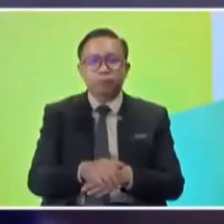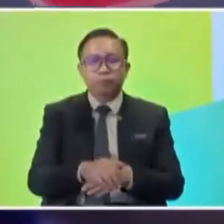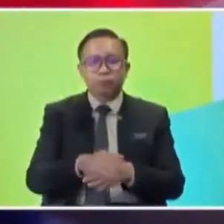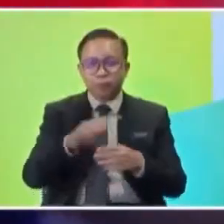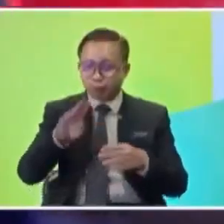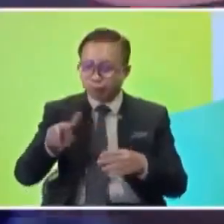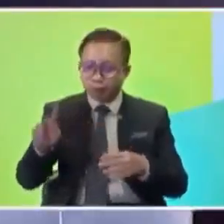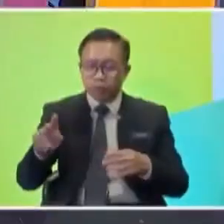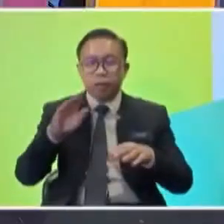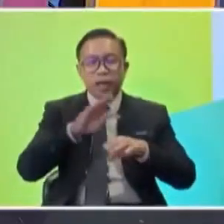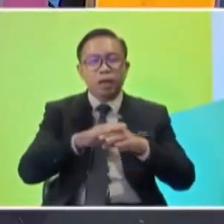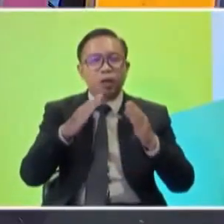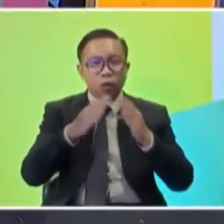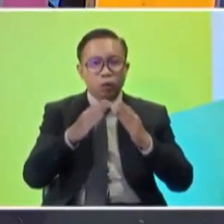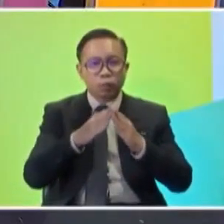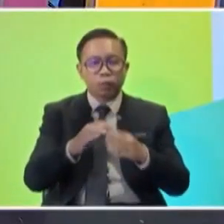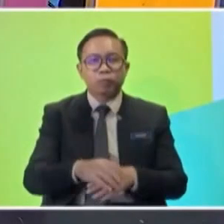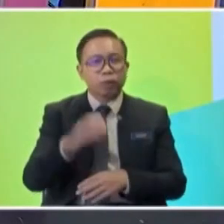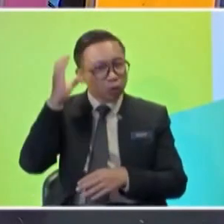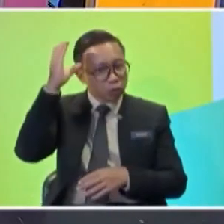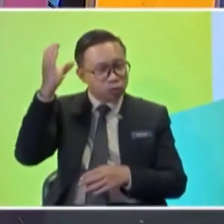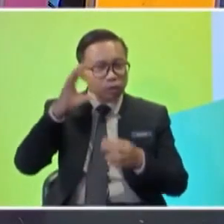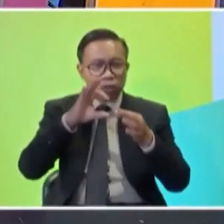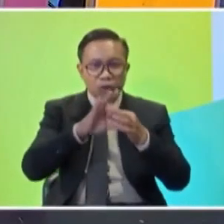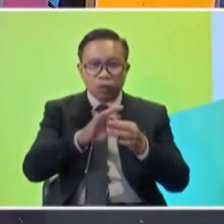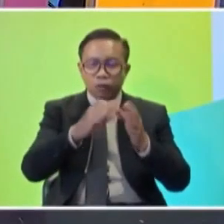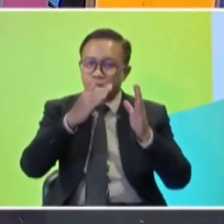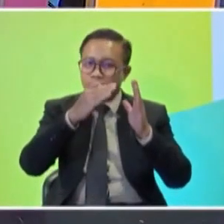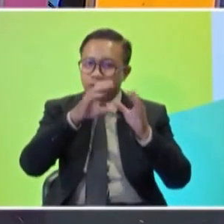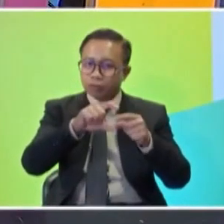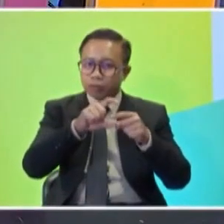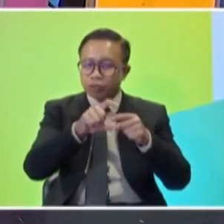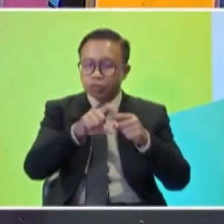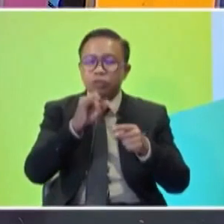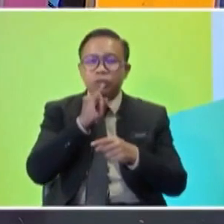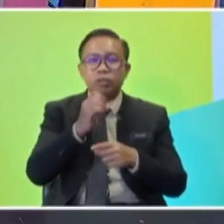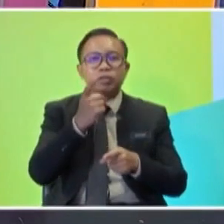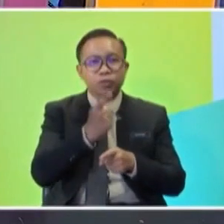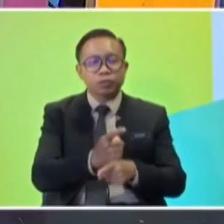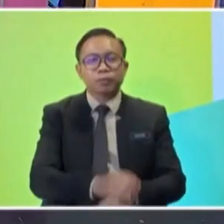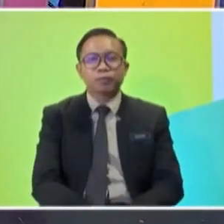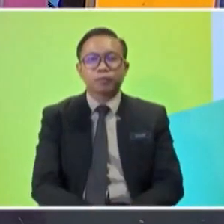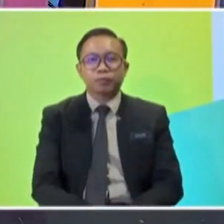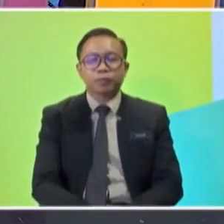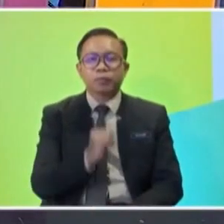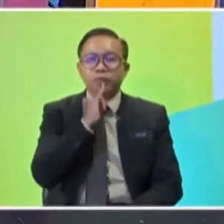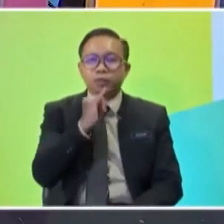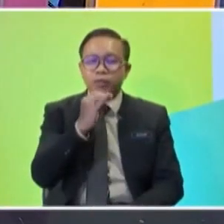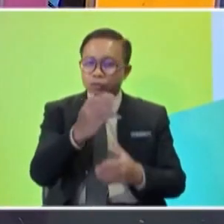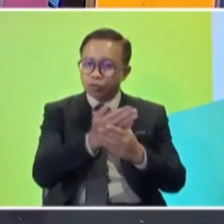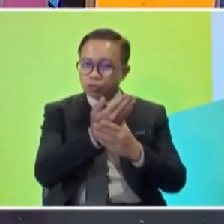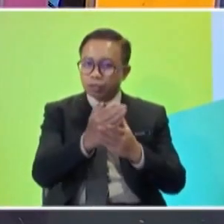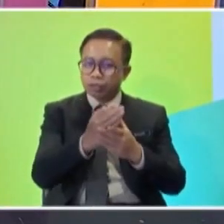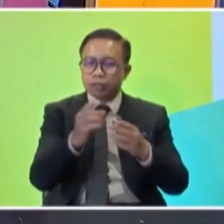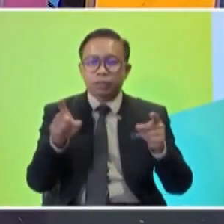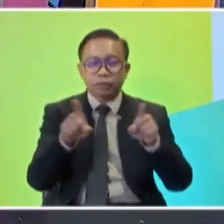everyone, as we know, the concept of division is very important. The concept of division is sharing